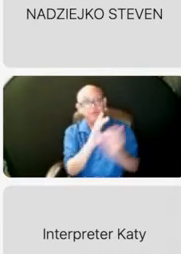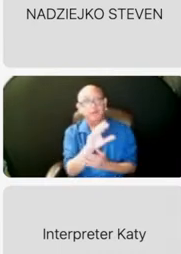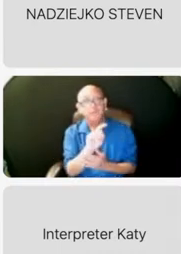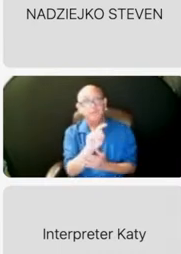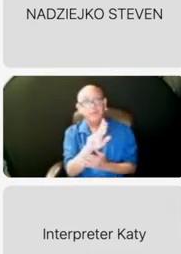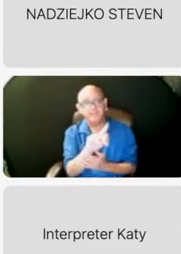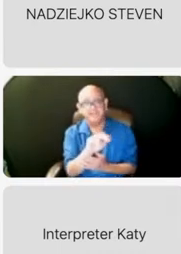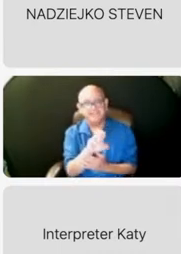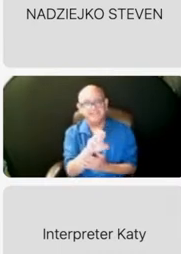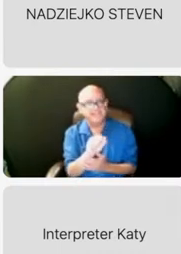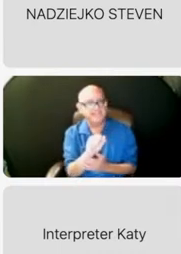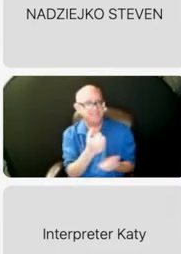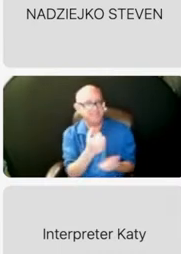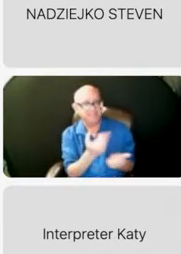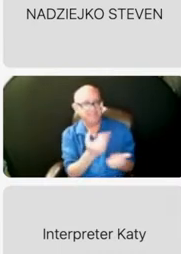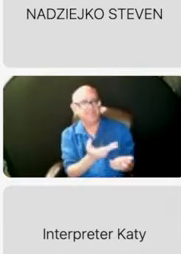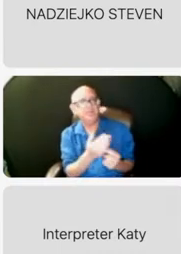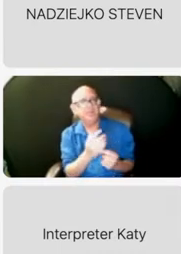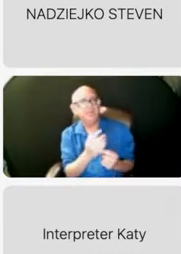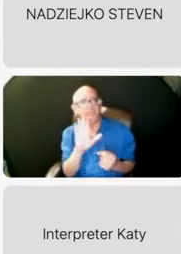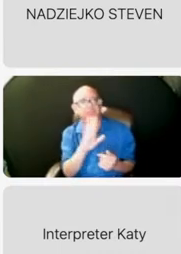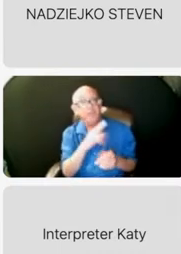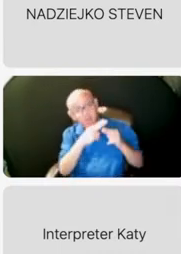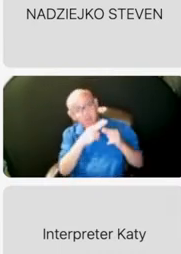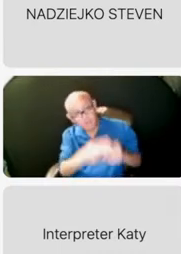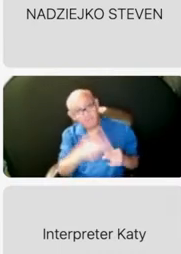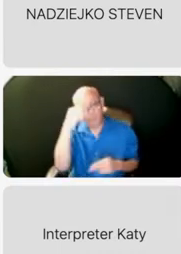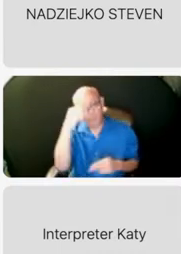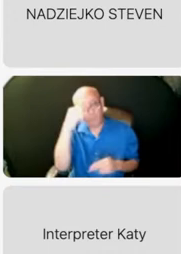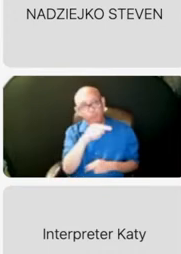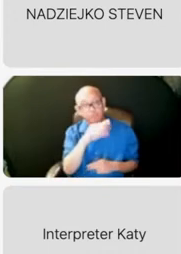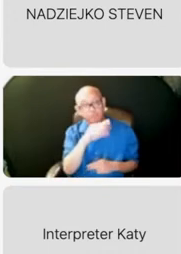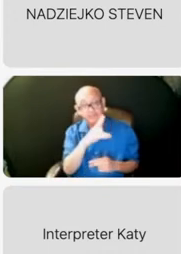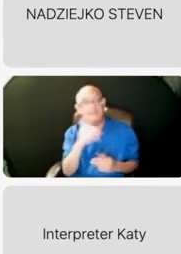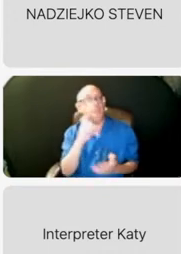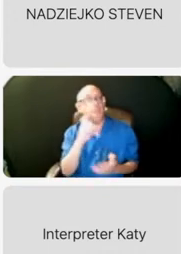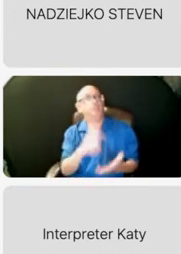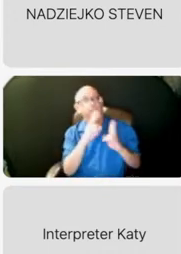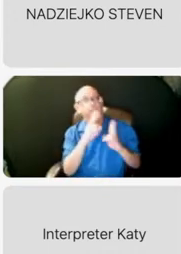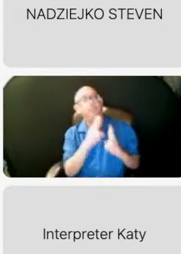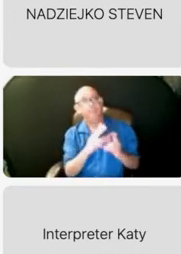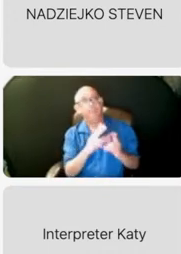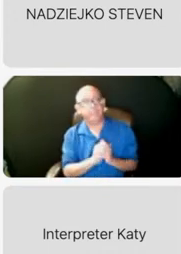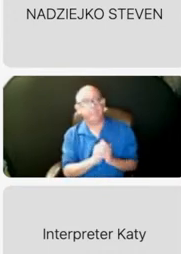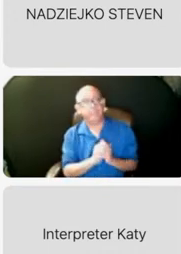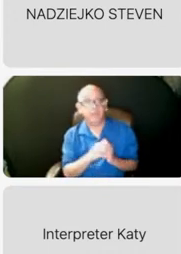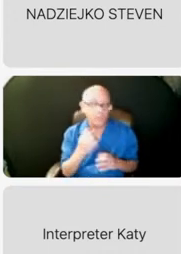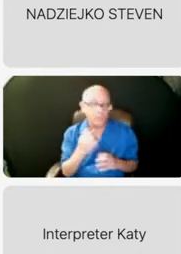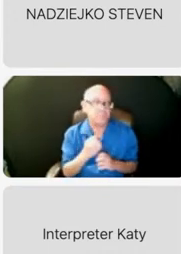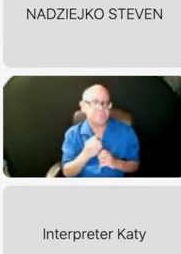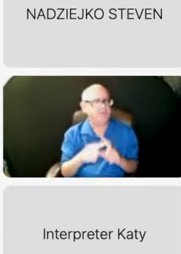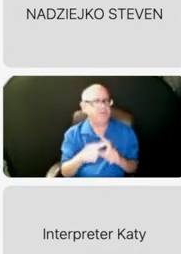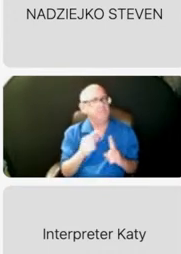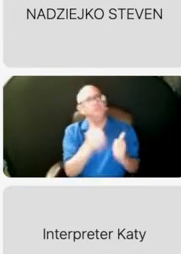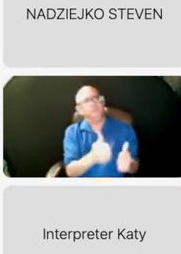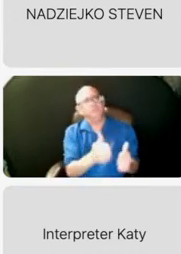that nomination and recognition so congratulations let's give him a round of applause shadow